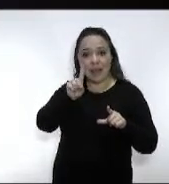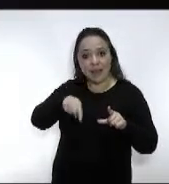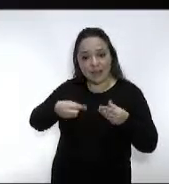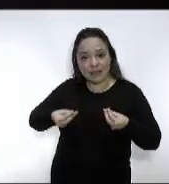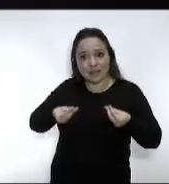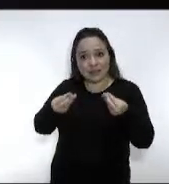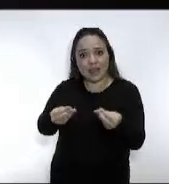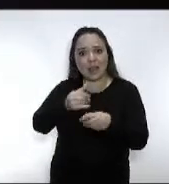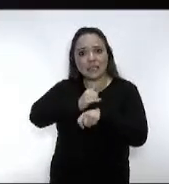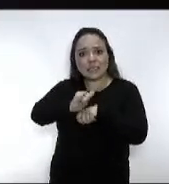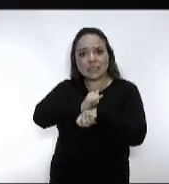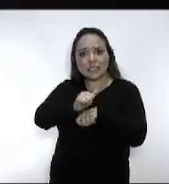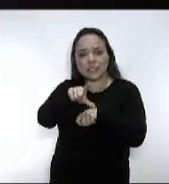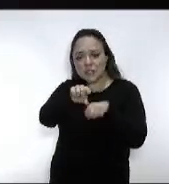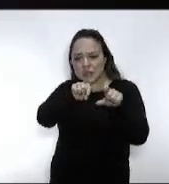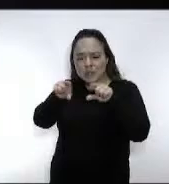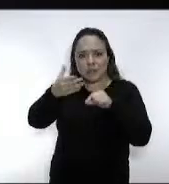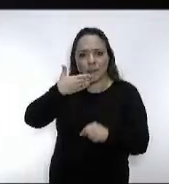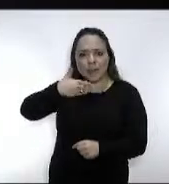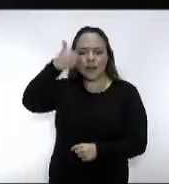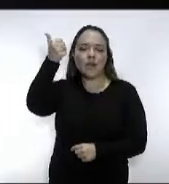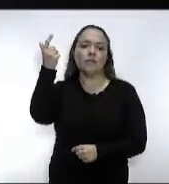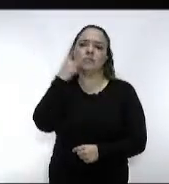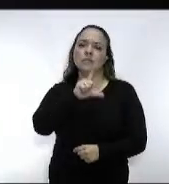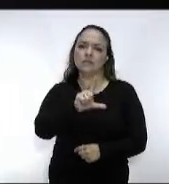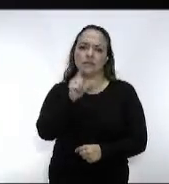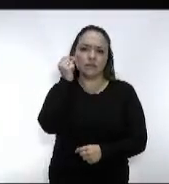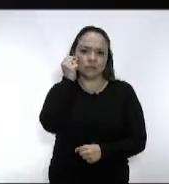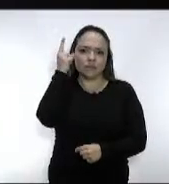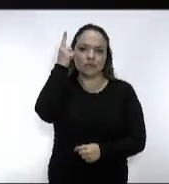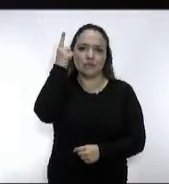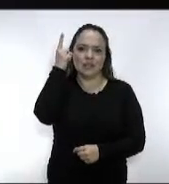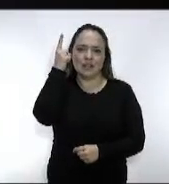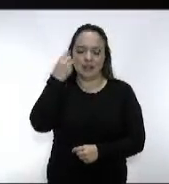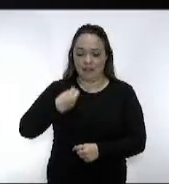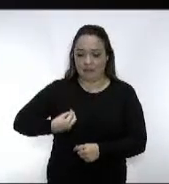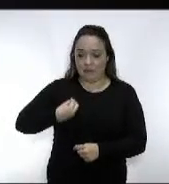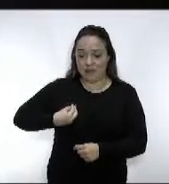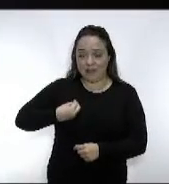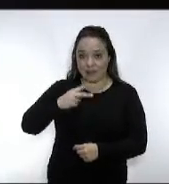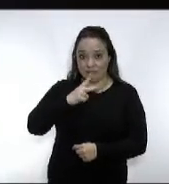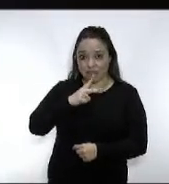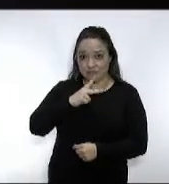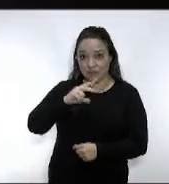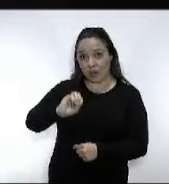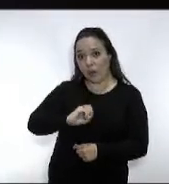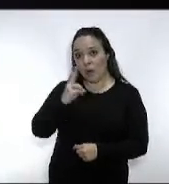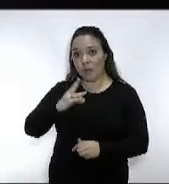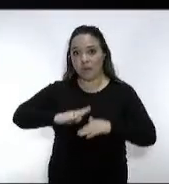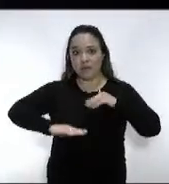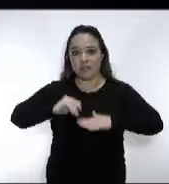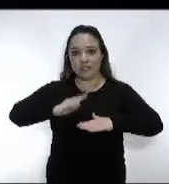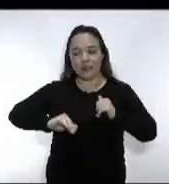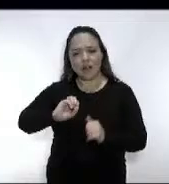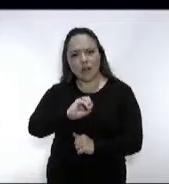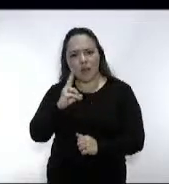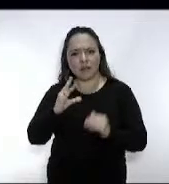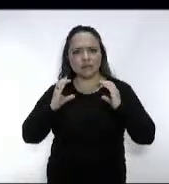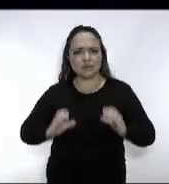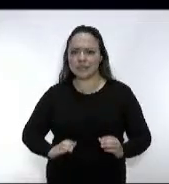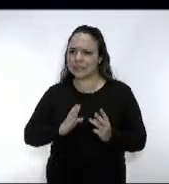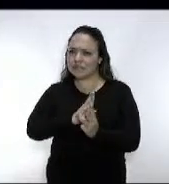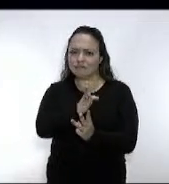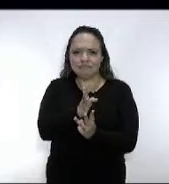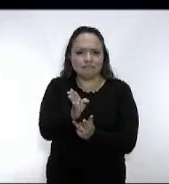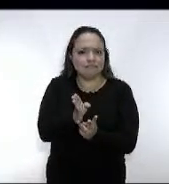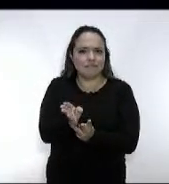exactly to equip you to do to make better choices, professional, personal, and citizenship choices, because it's